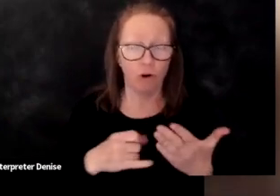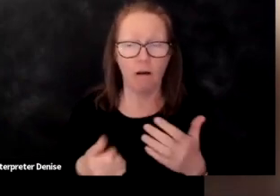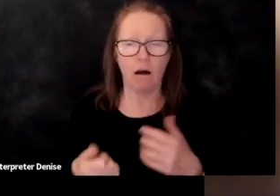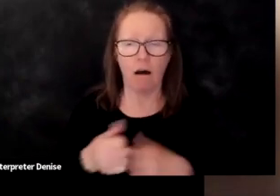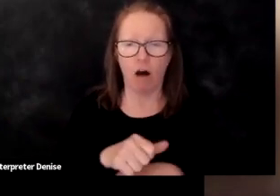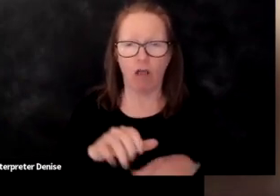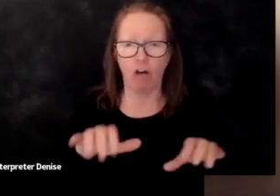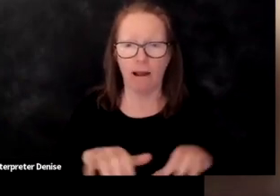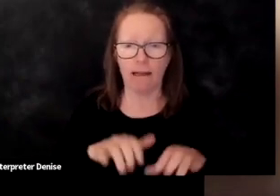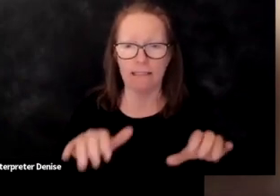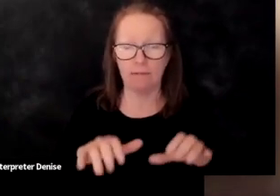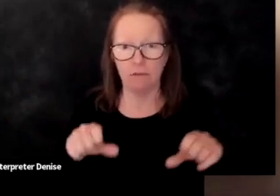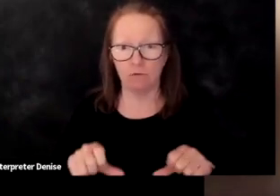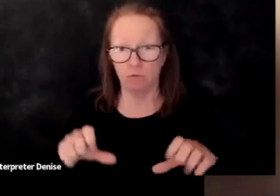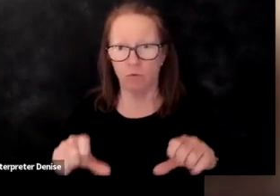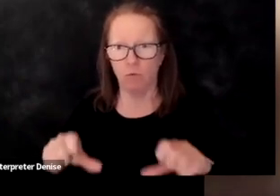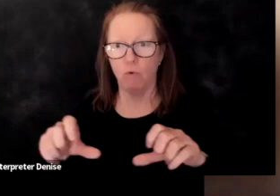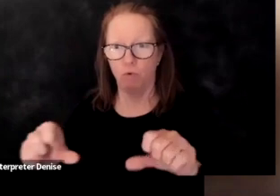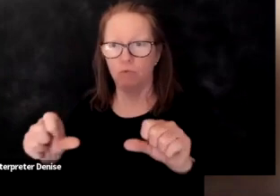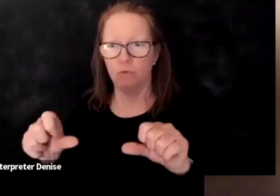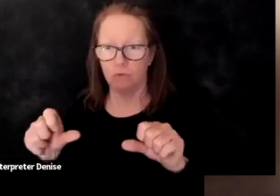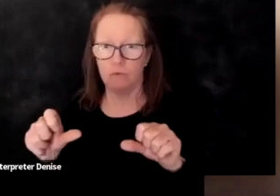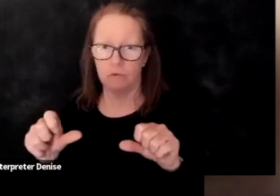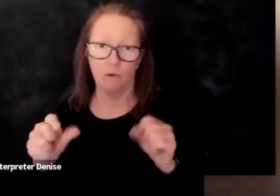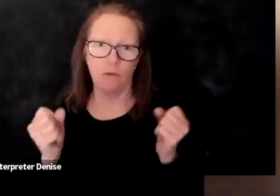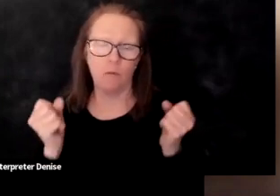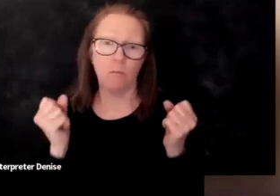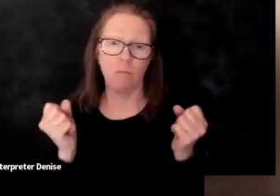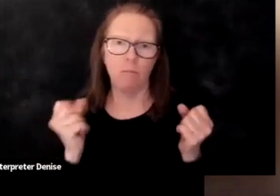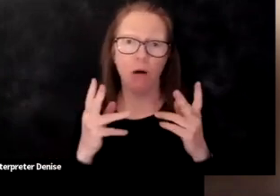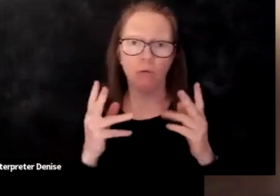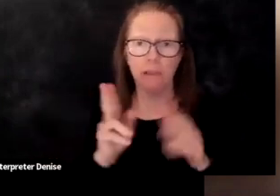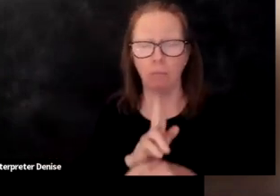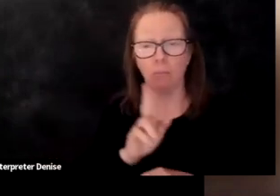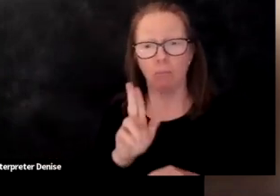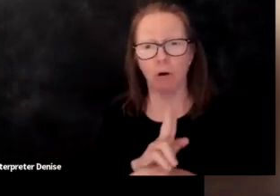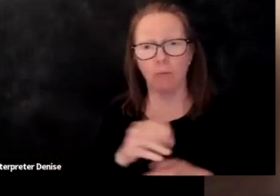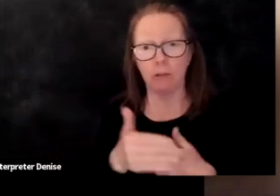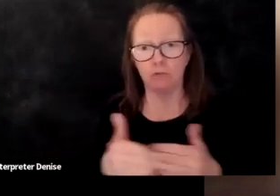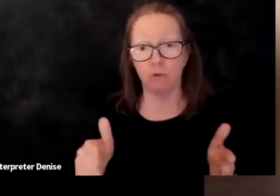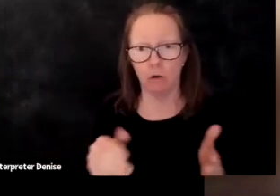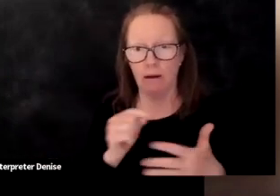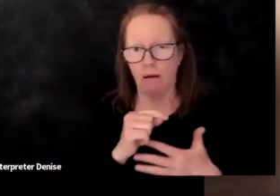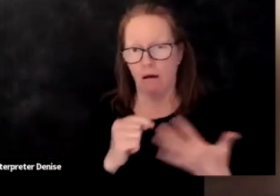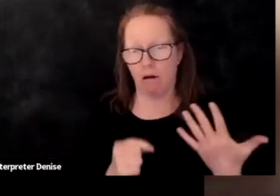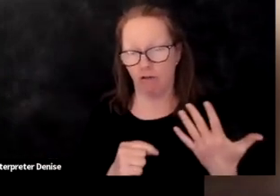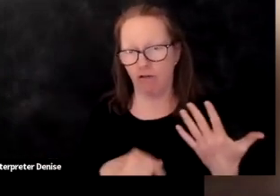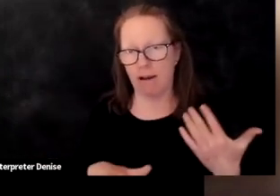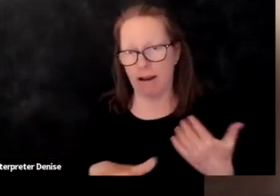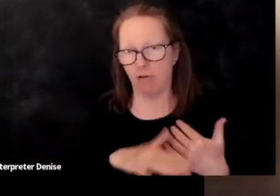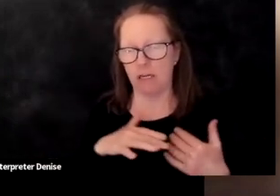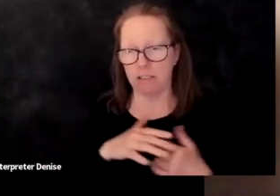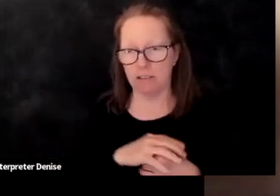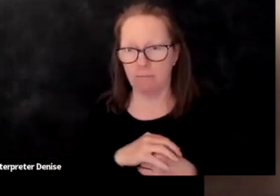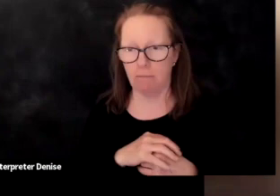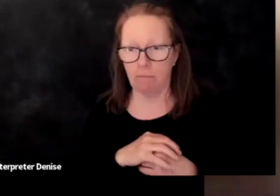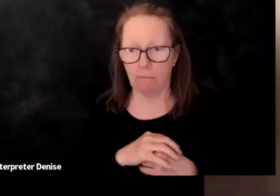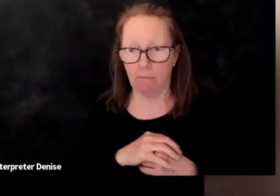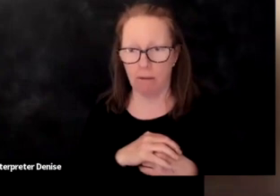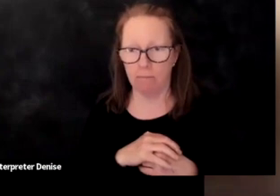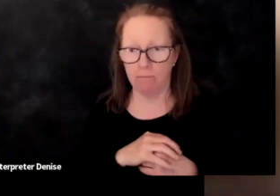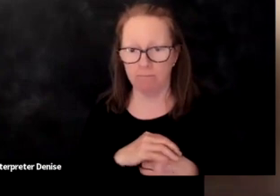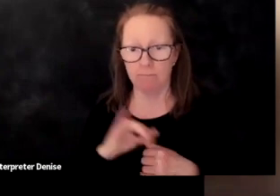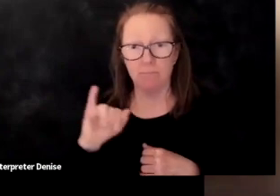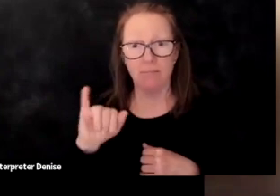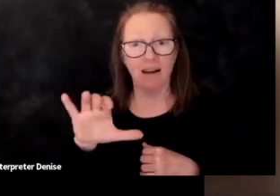can now host in the multi-purpose room and the other areas of the facility. So an ice rink was not part of